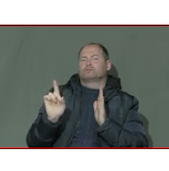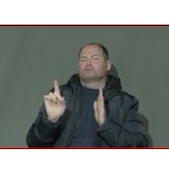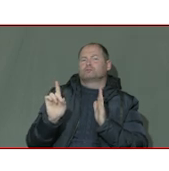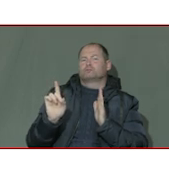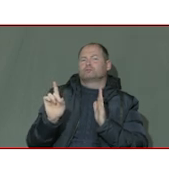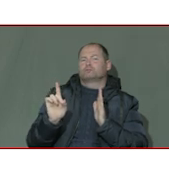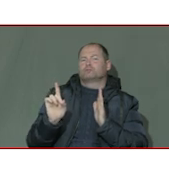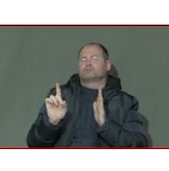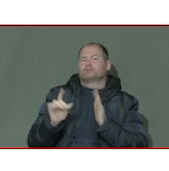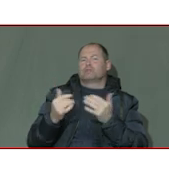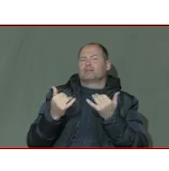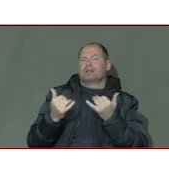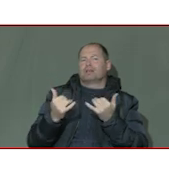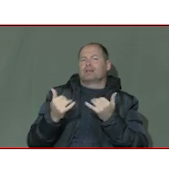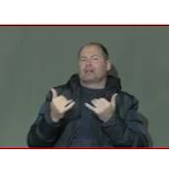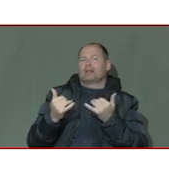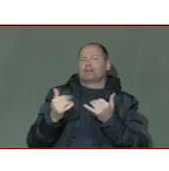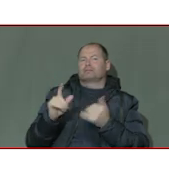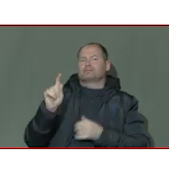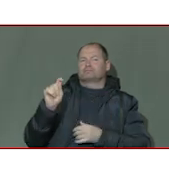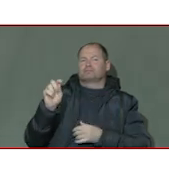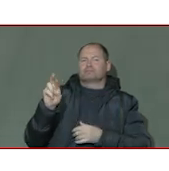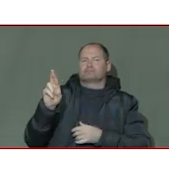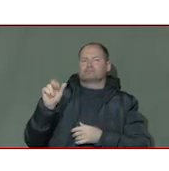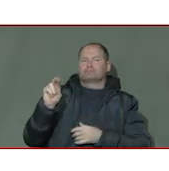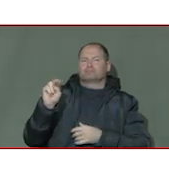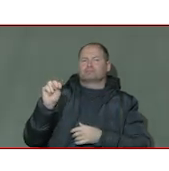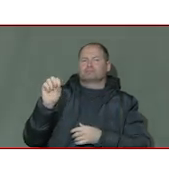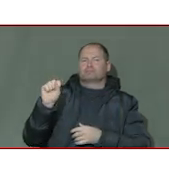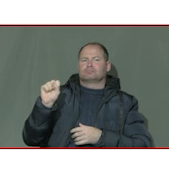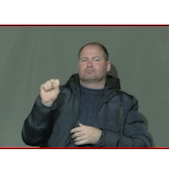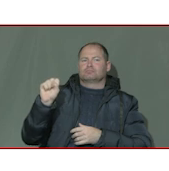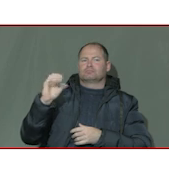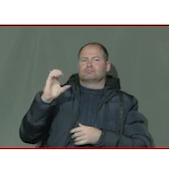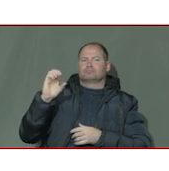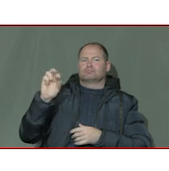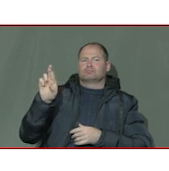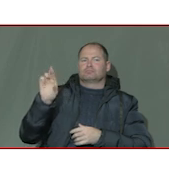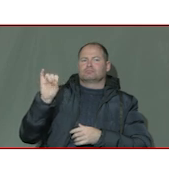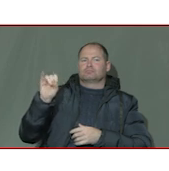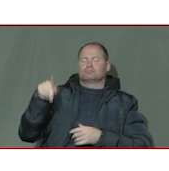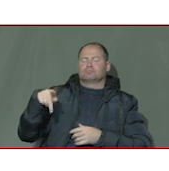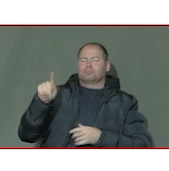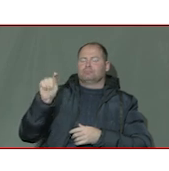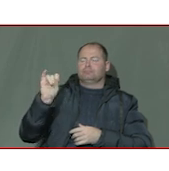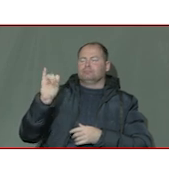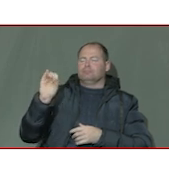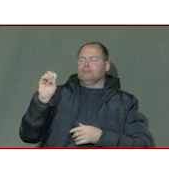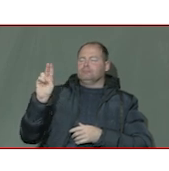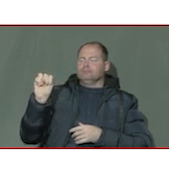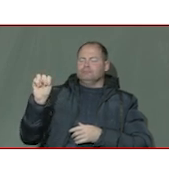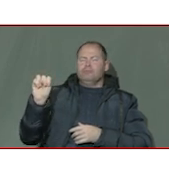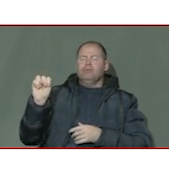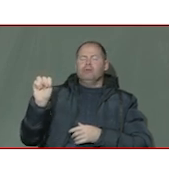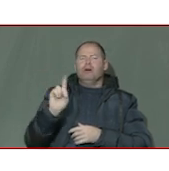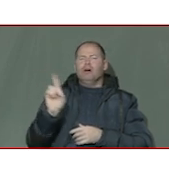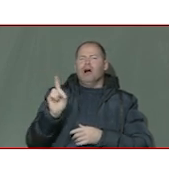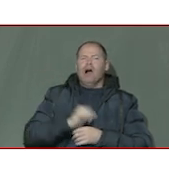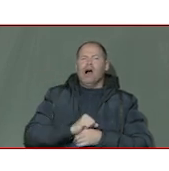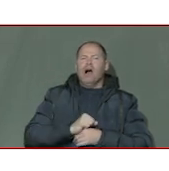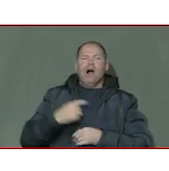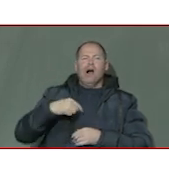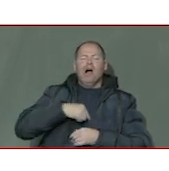transcription? So the role is that during transcription, we know that one strand of